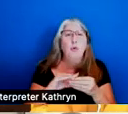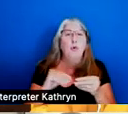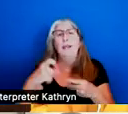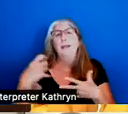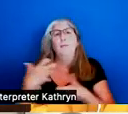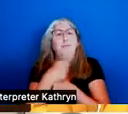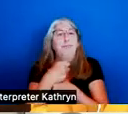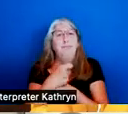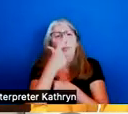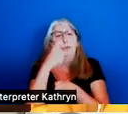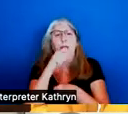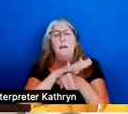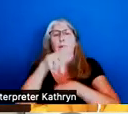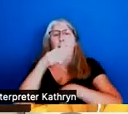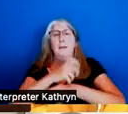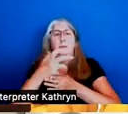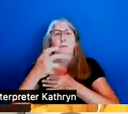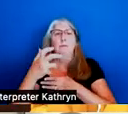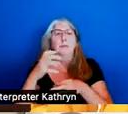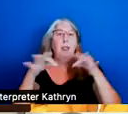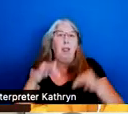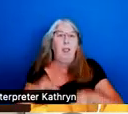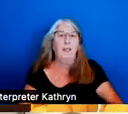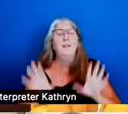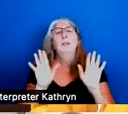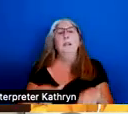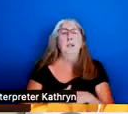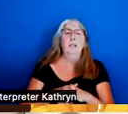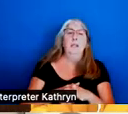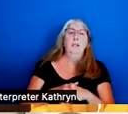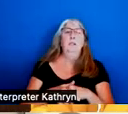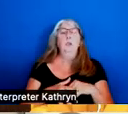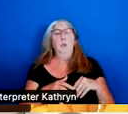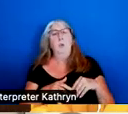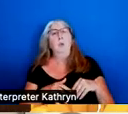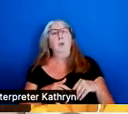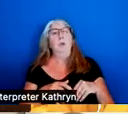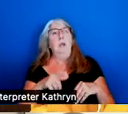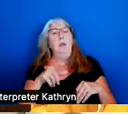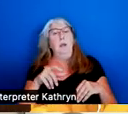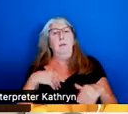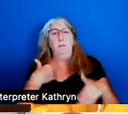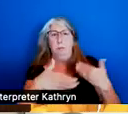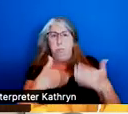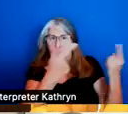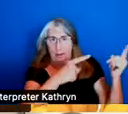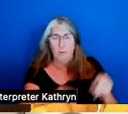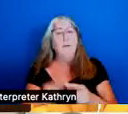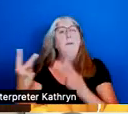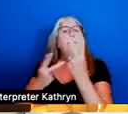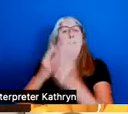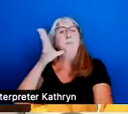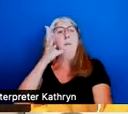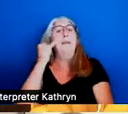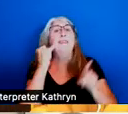But after we move and all these things are happening, I have to go visit my mother or sometimes if he let